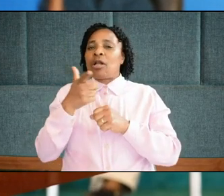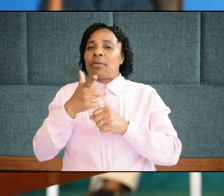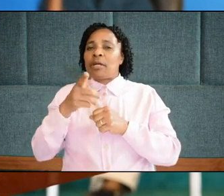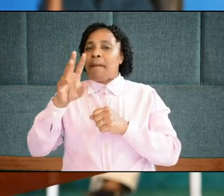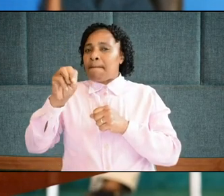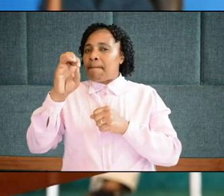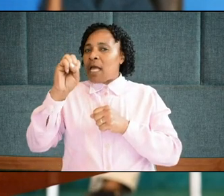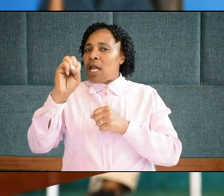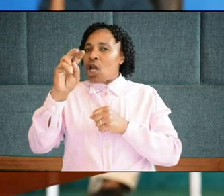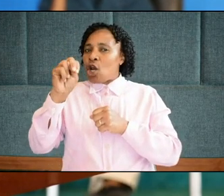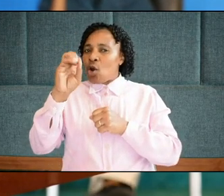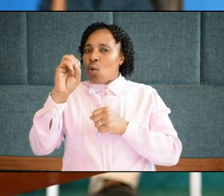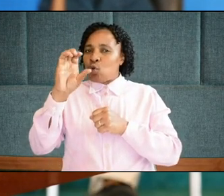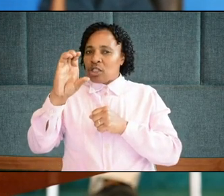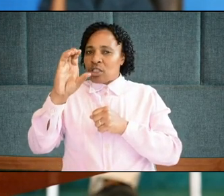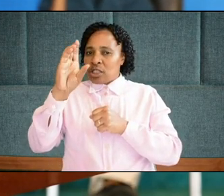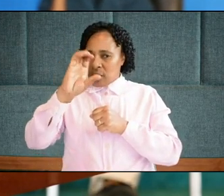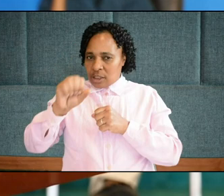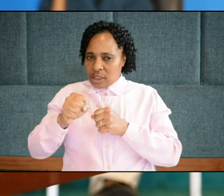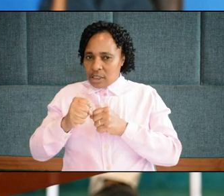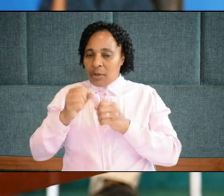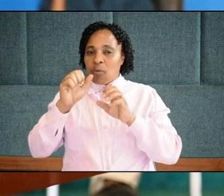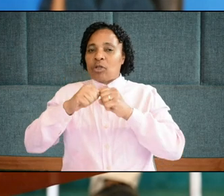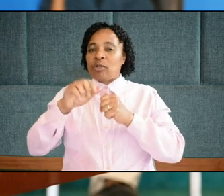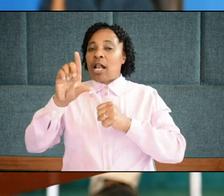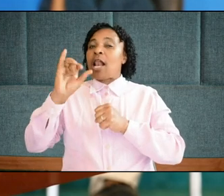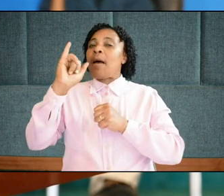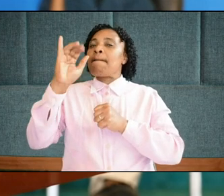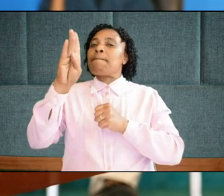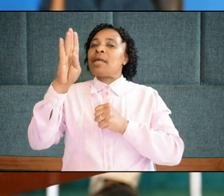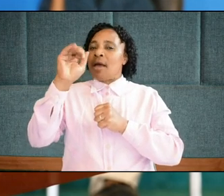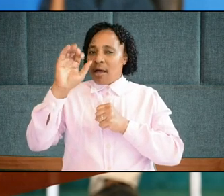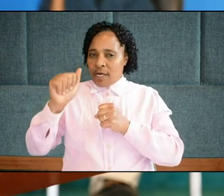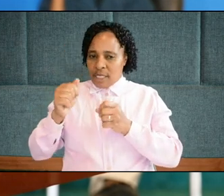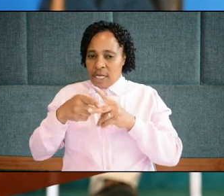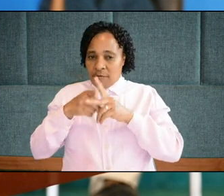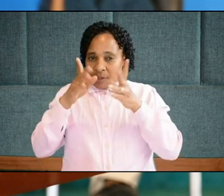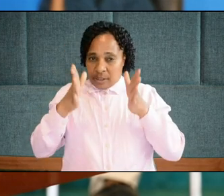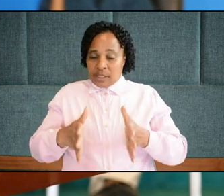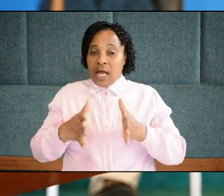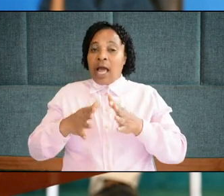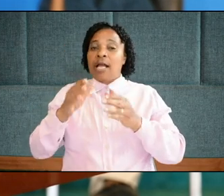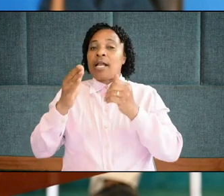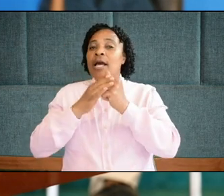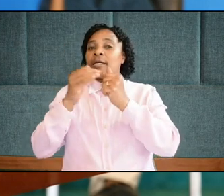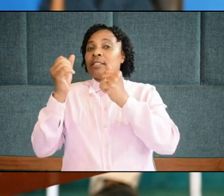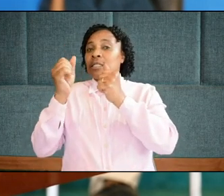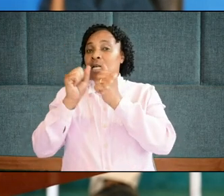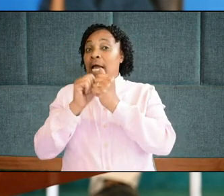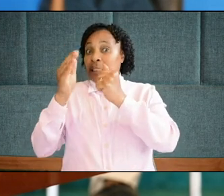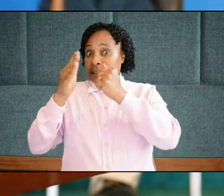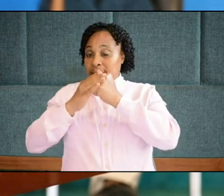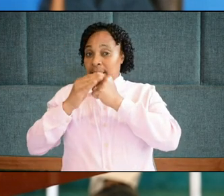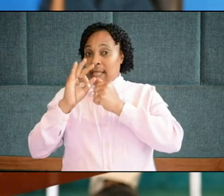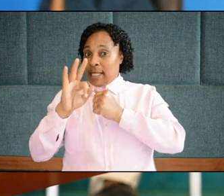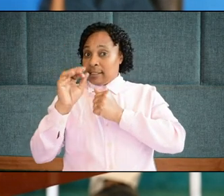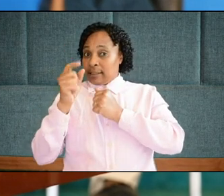was created by the Latvian inventor, Walter Zarp, in 1936.